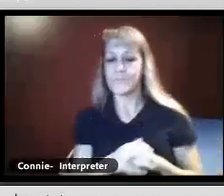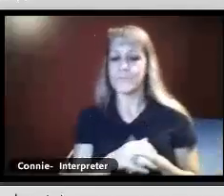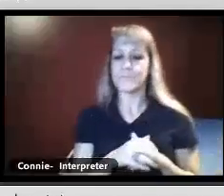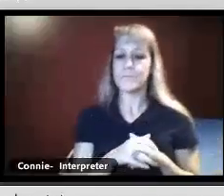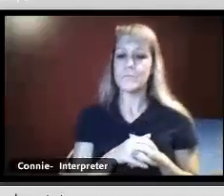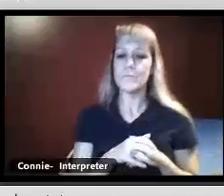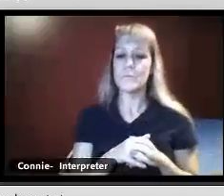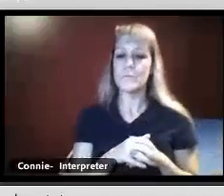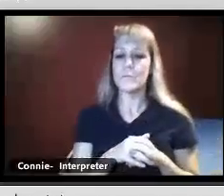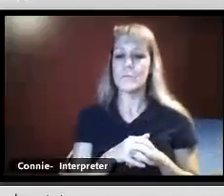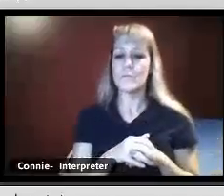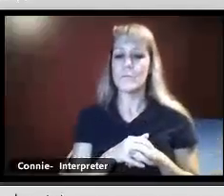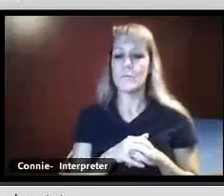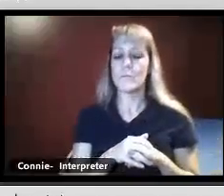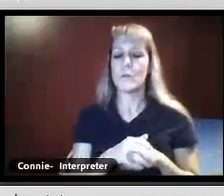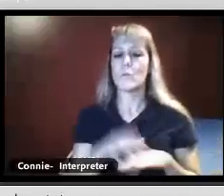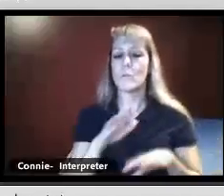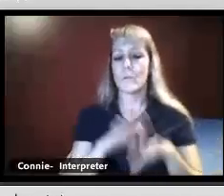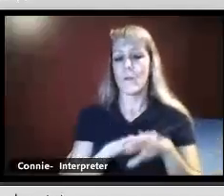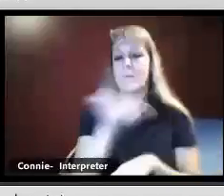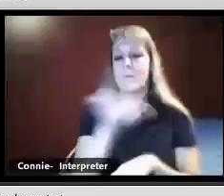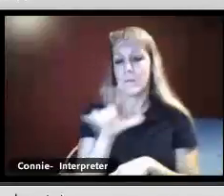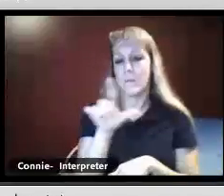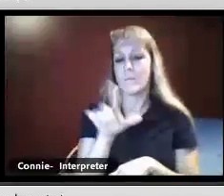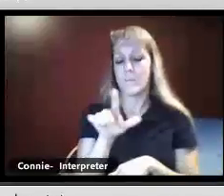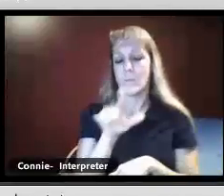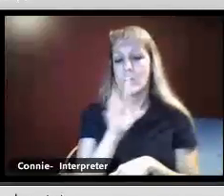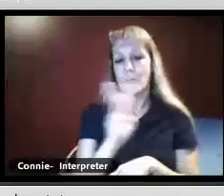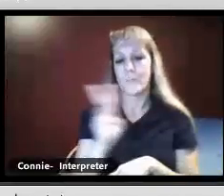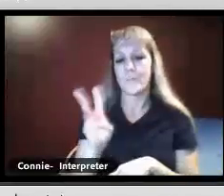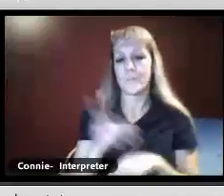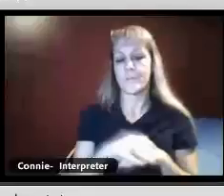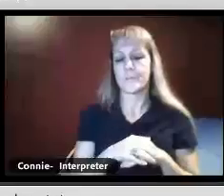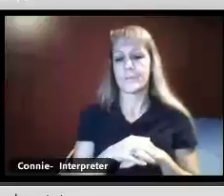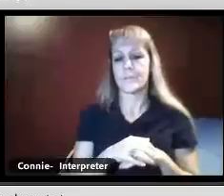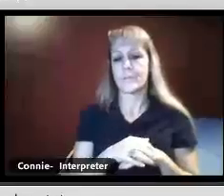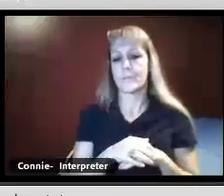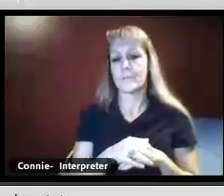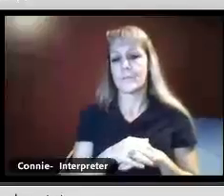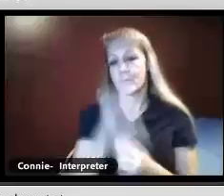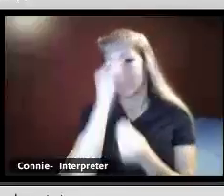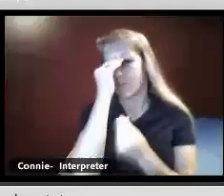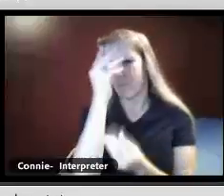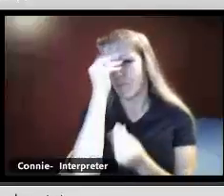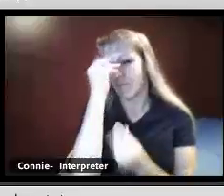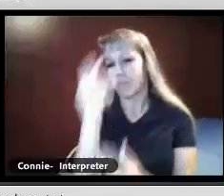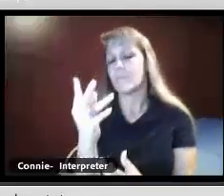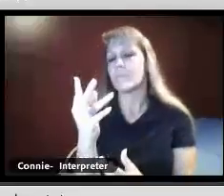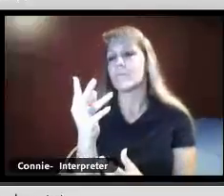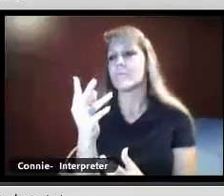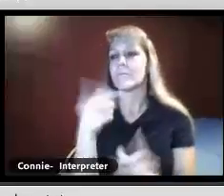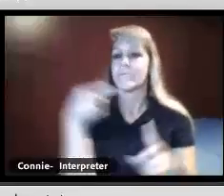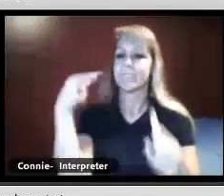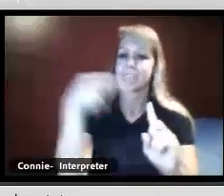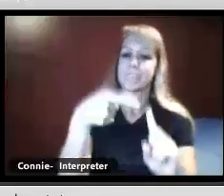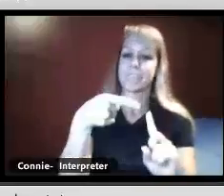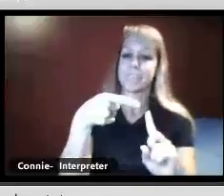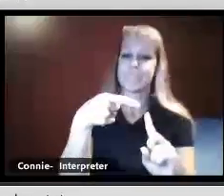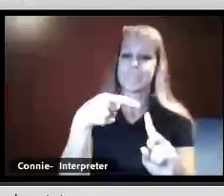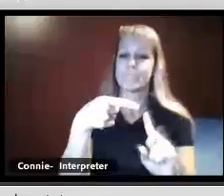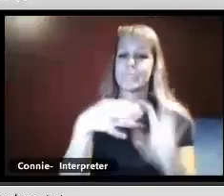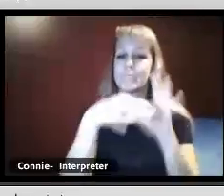That was hosted on a library website that had materials that were specified for and